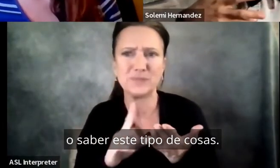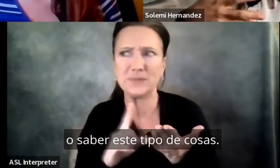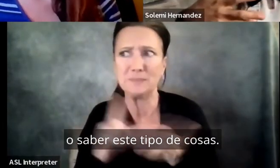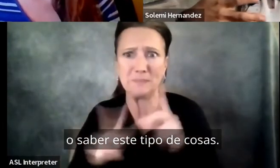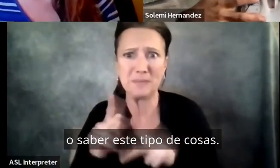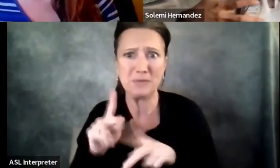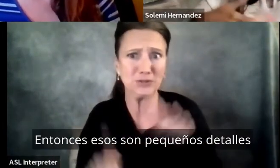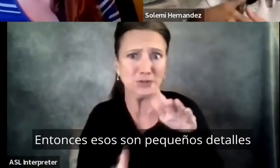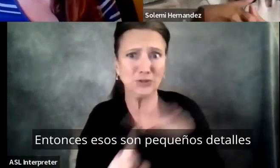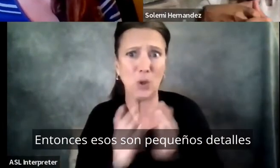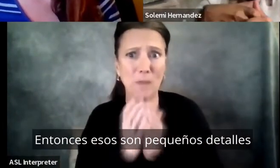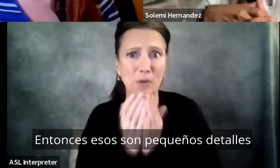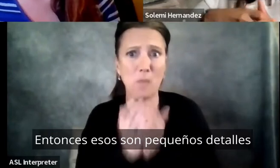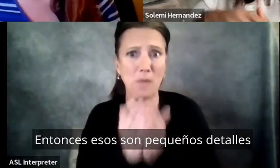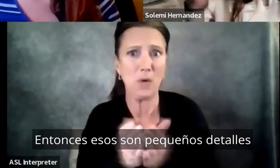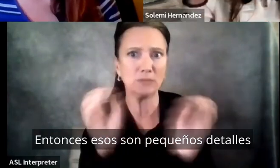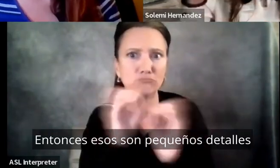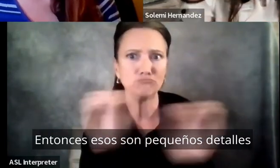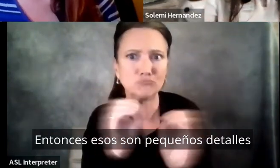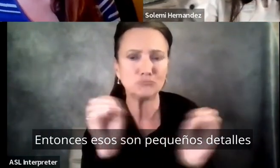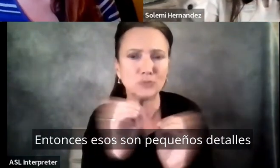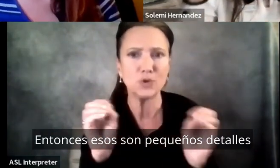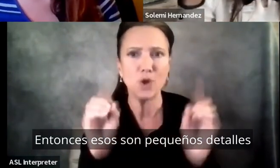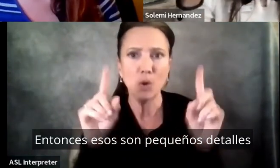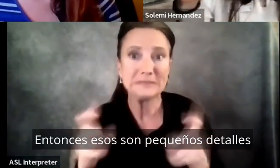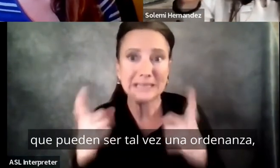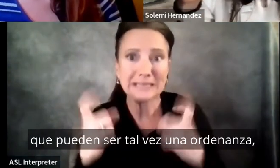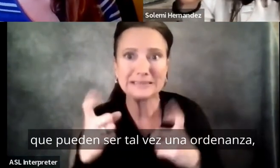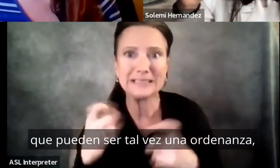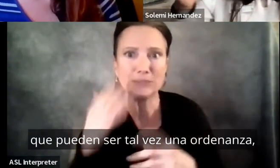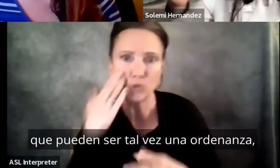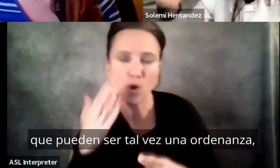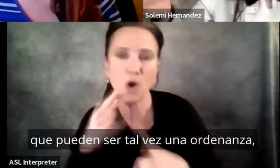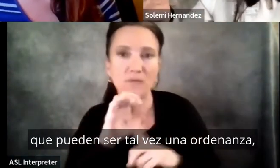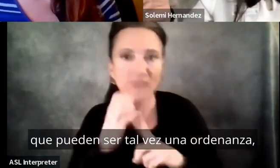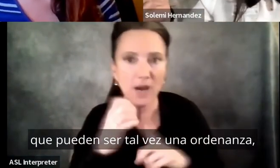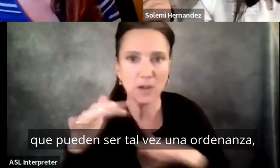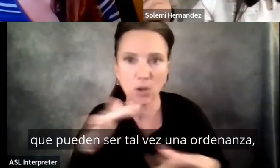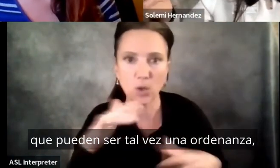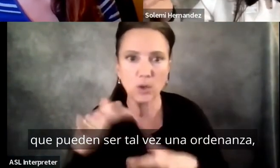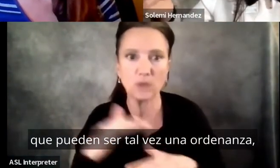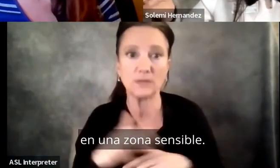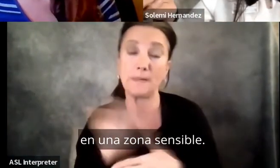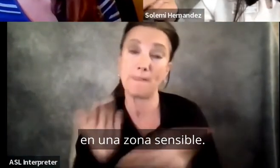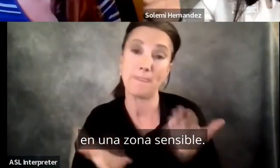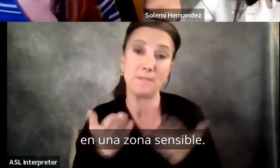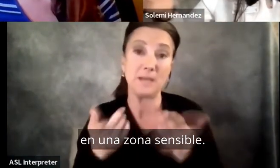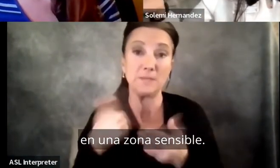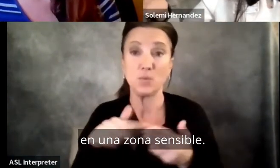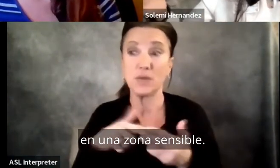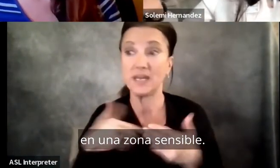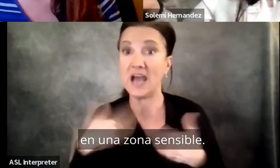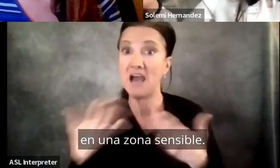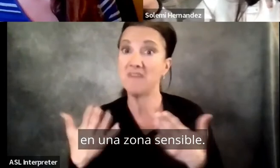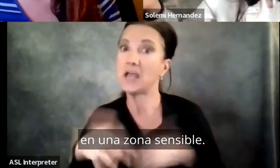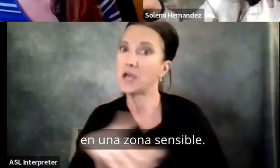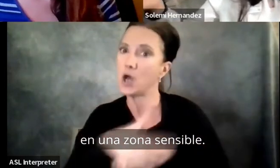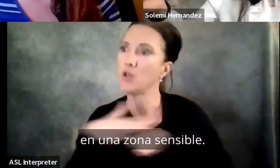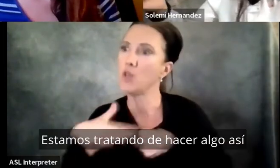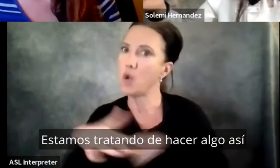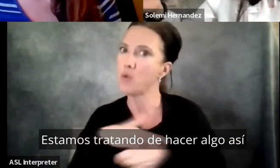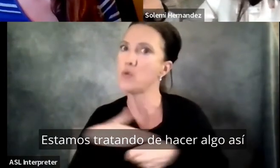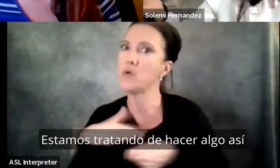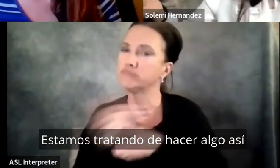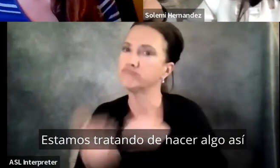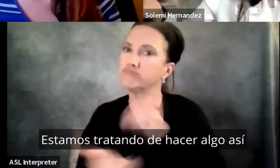kind of things. So, you know, those are little details that can be maybe an ordinance, you know, in a sensitive area.